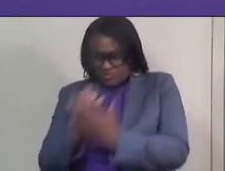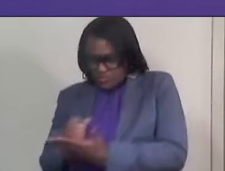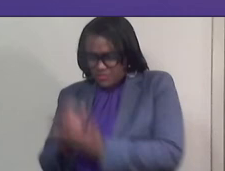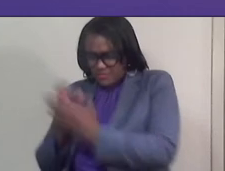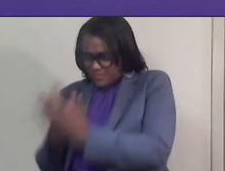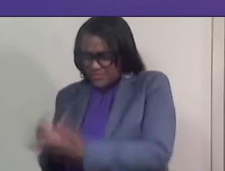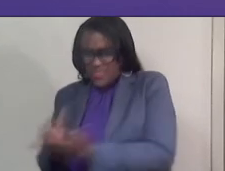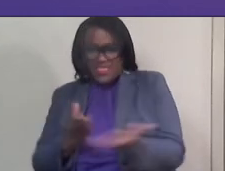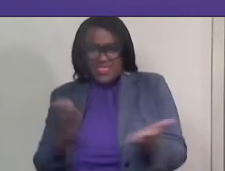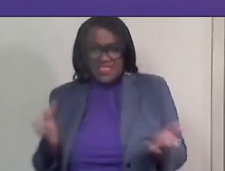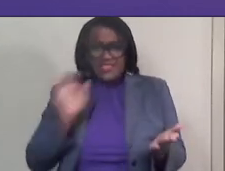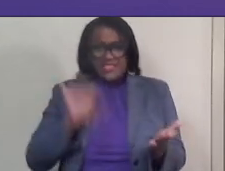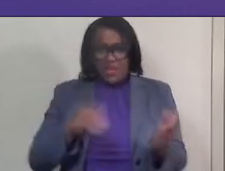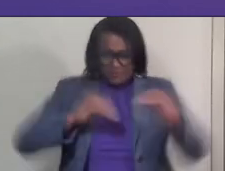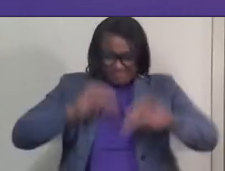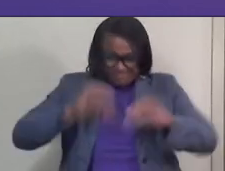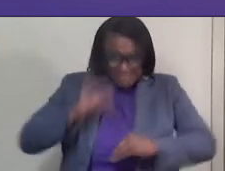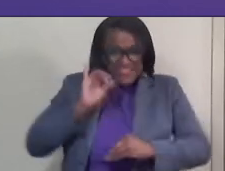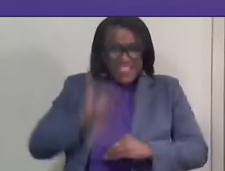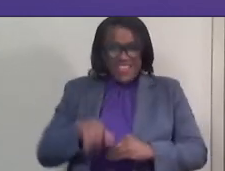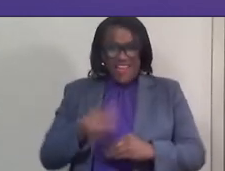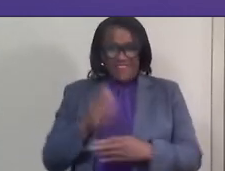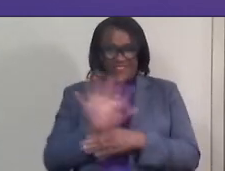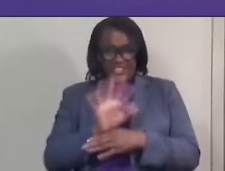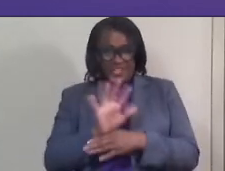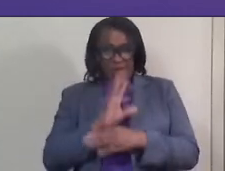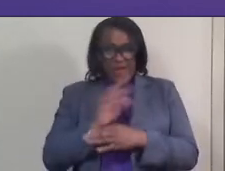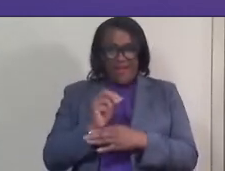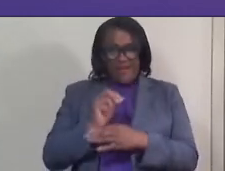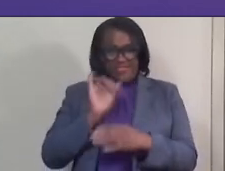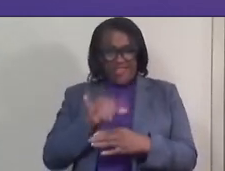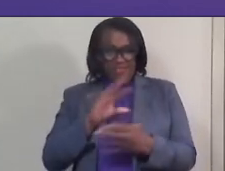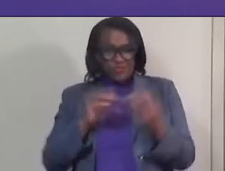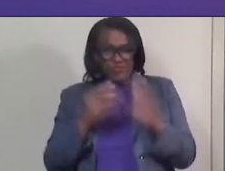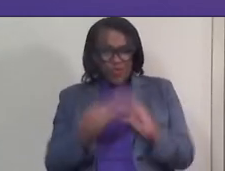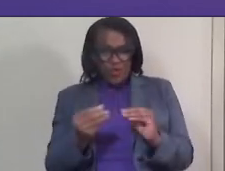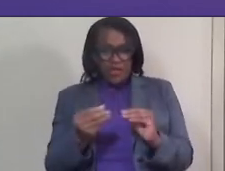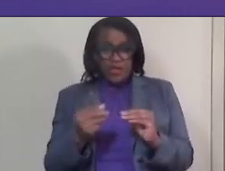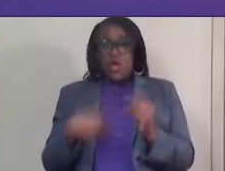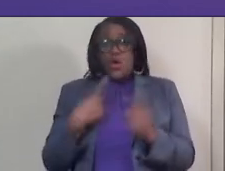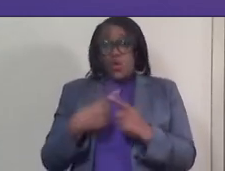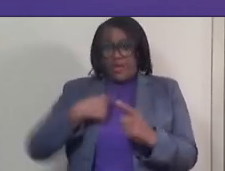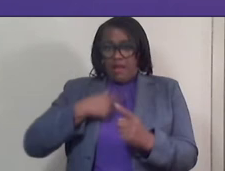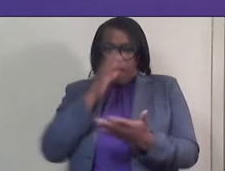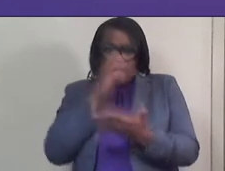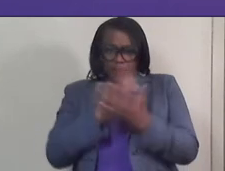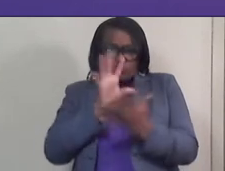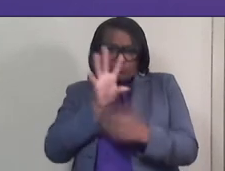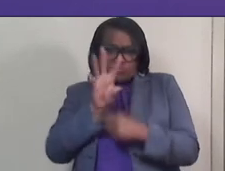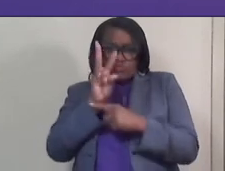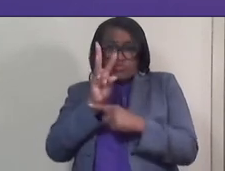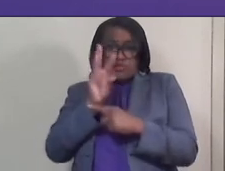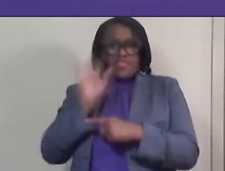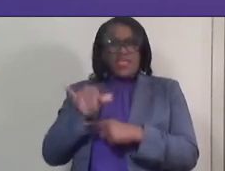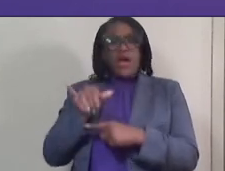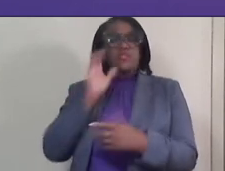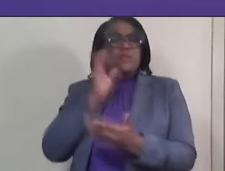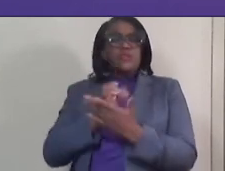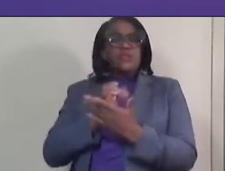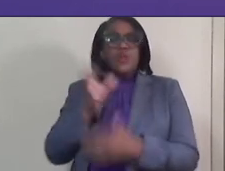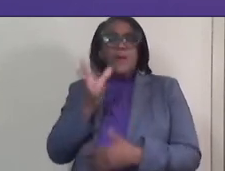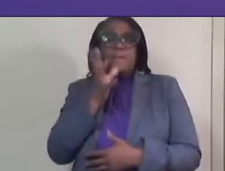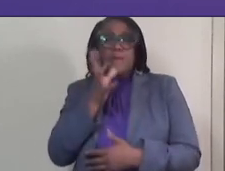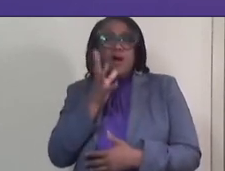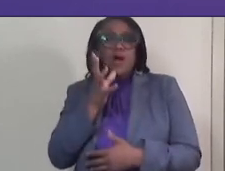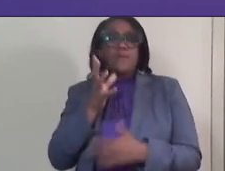packed inside. So what I found was, when I took a picture of, there was a picture of a mom that folks might have seen with a